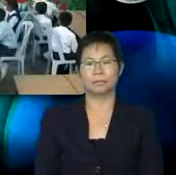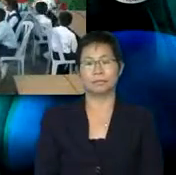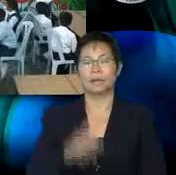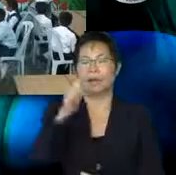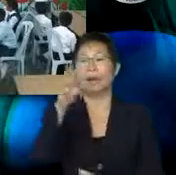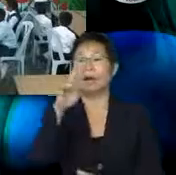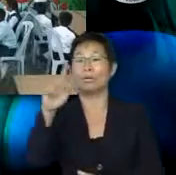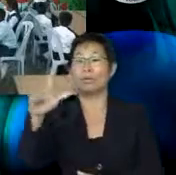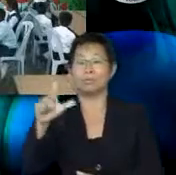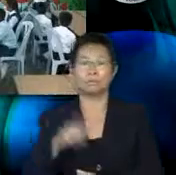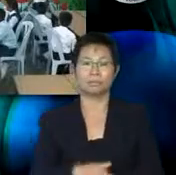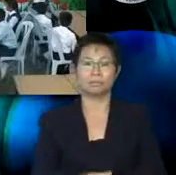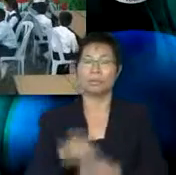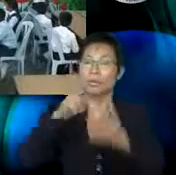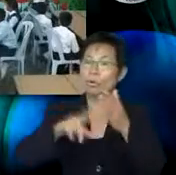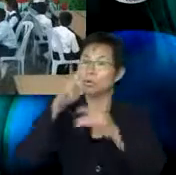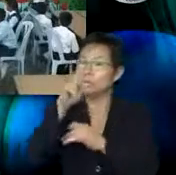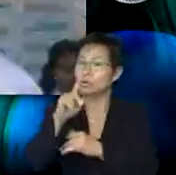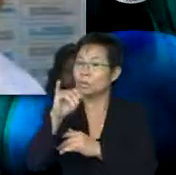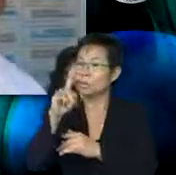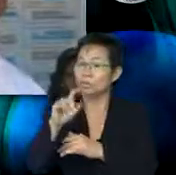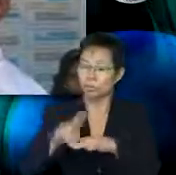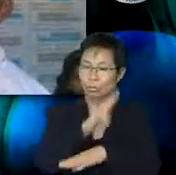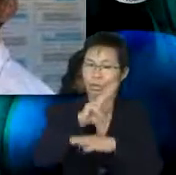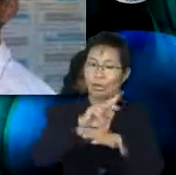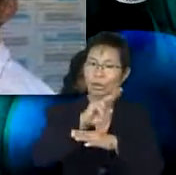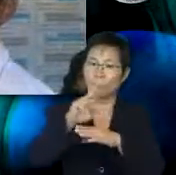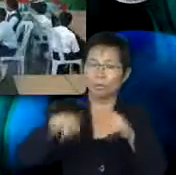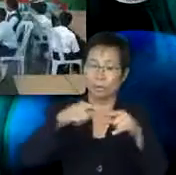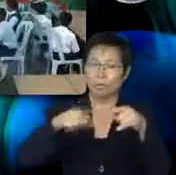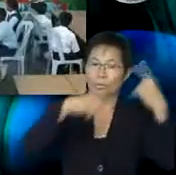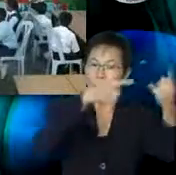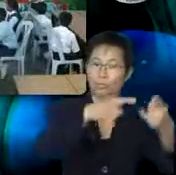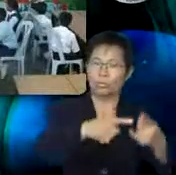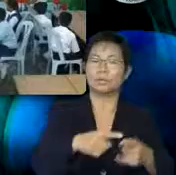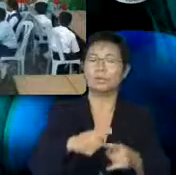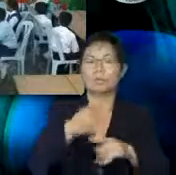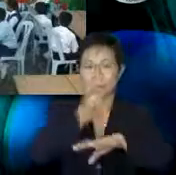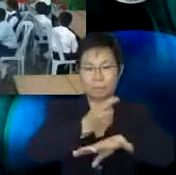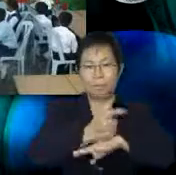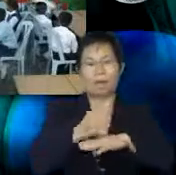Abu? What do you wear when you go to the temple? I wear a kurta to the temple.